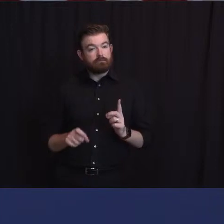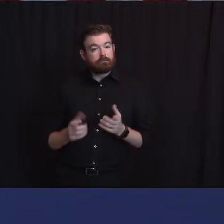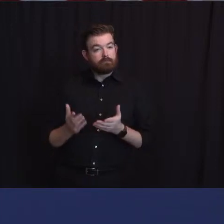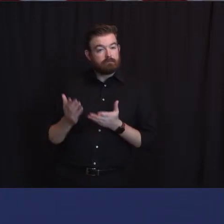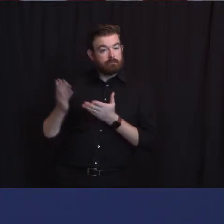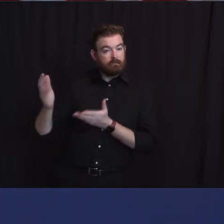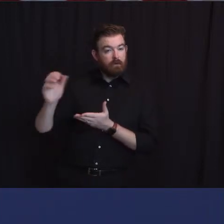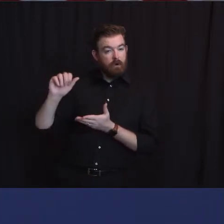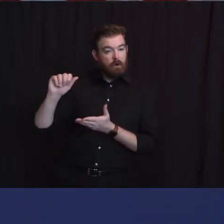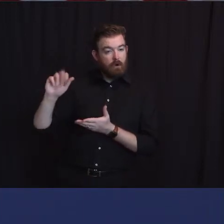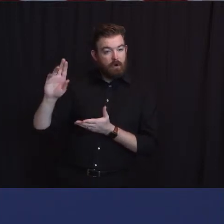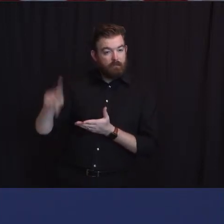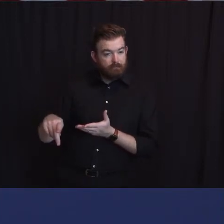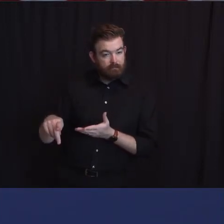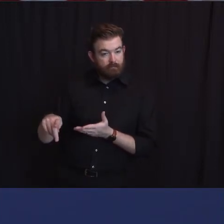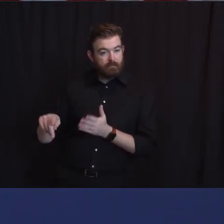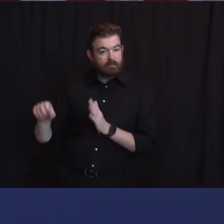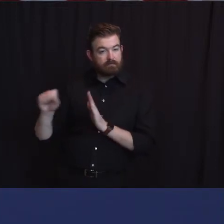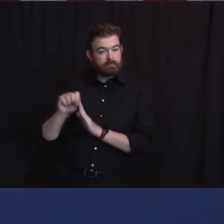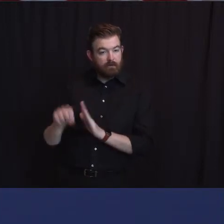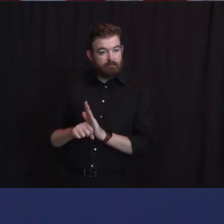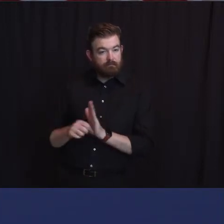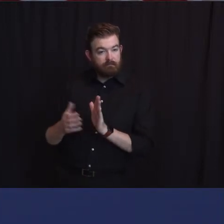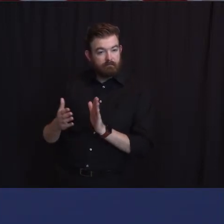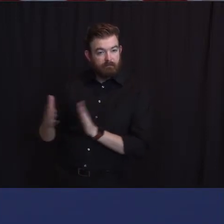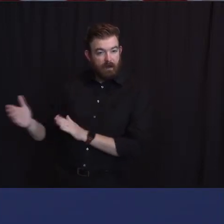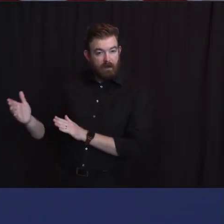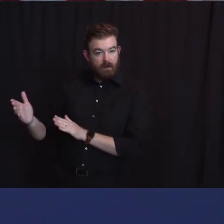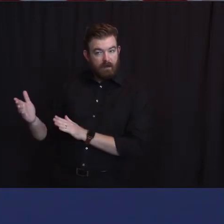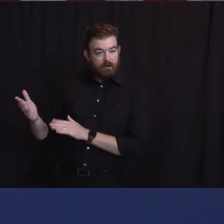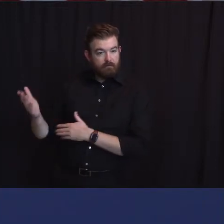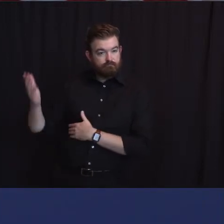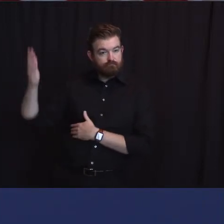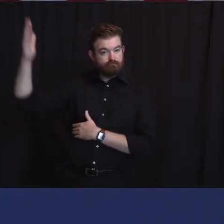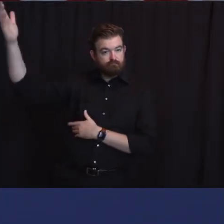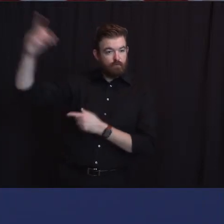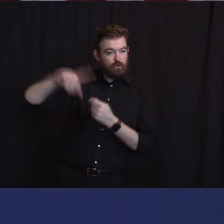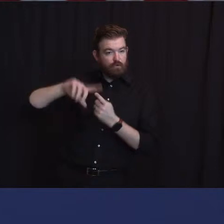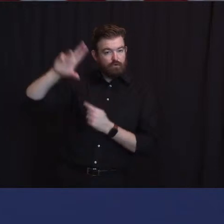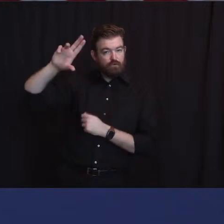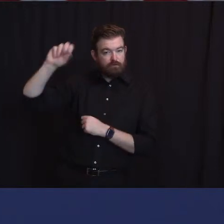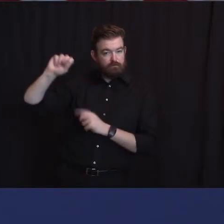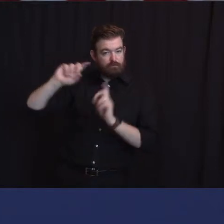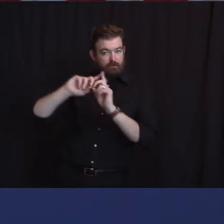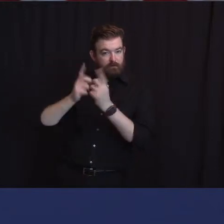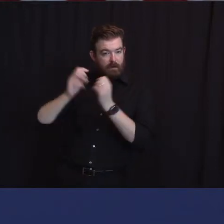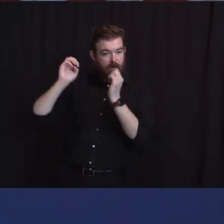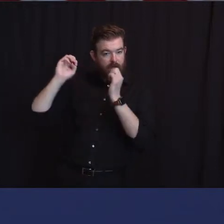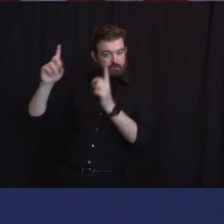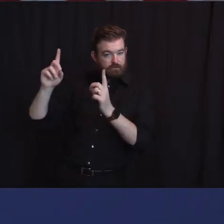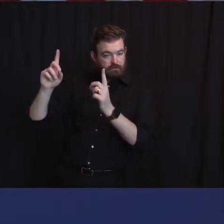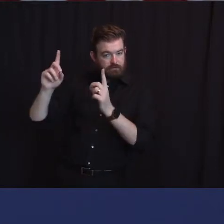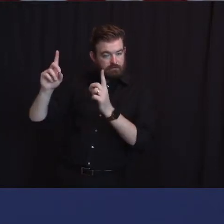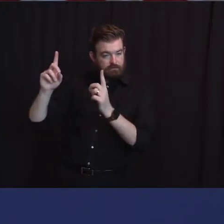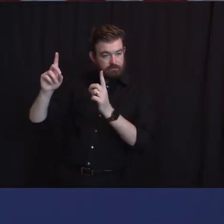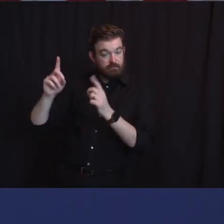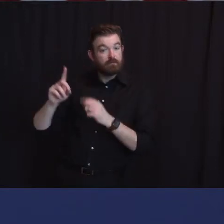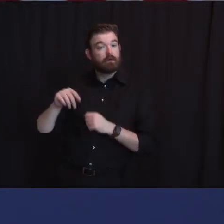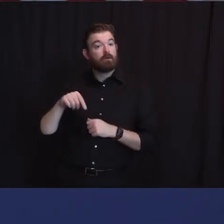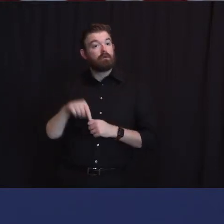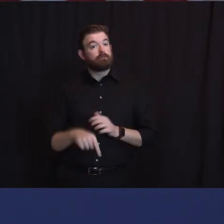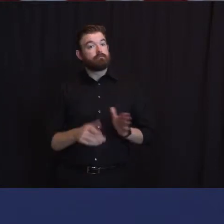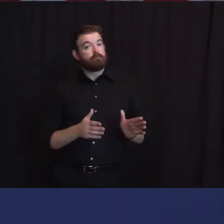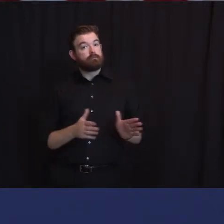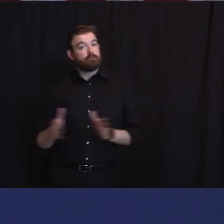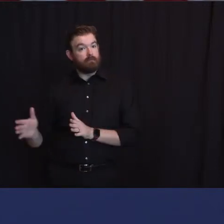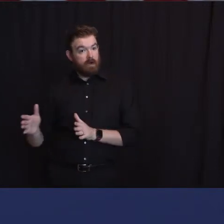state plan to the United States Department of Education. The state plan details, among other provisions, the New Jersey Department